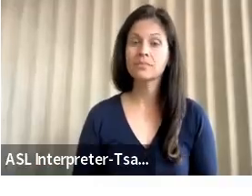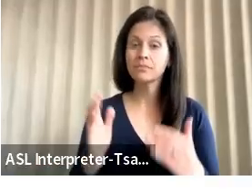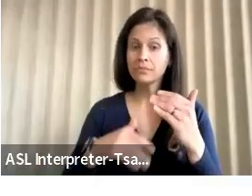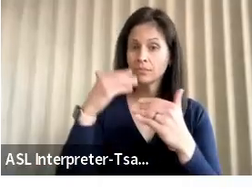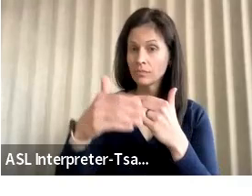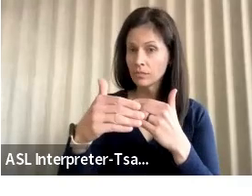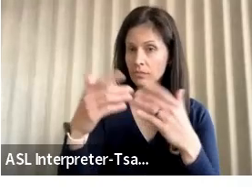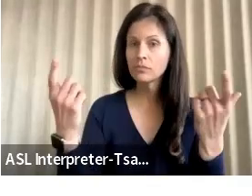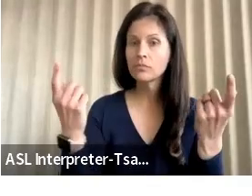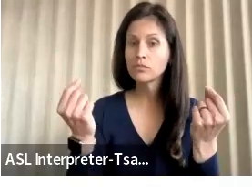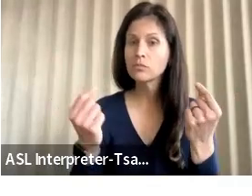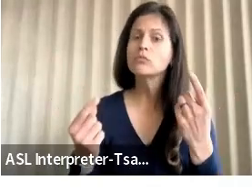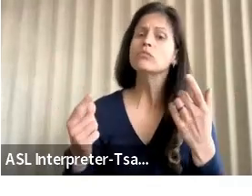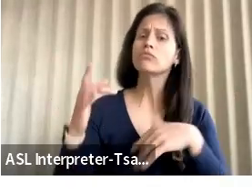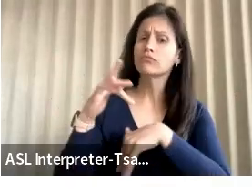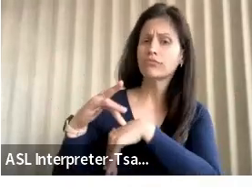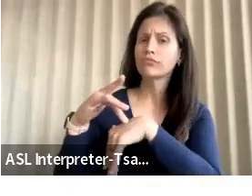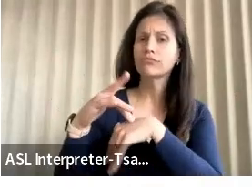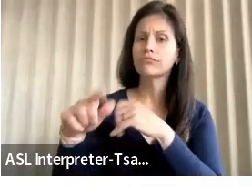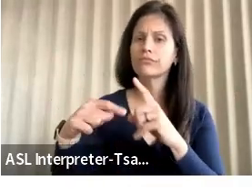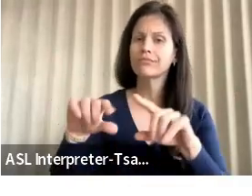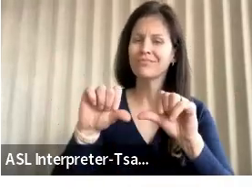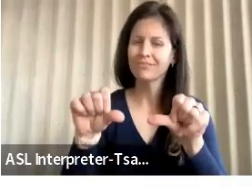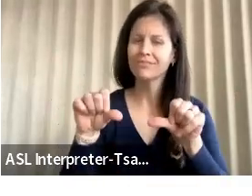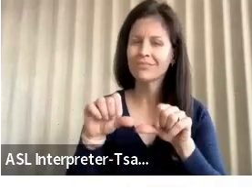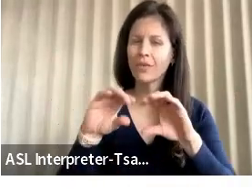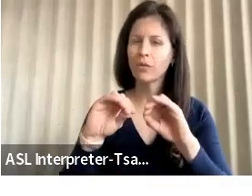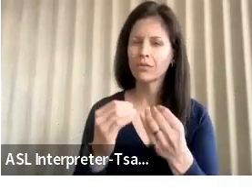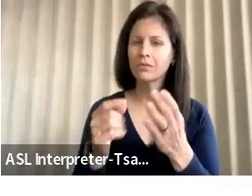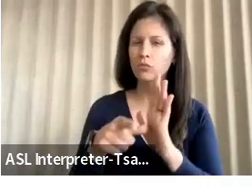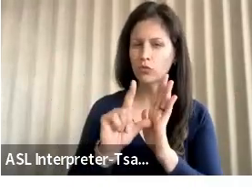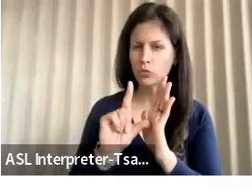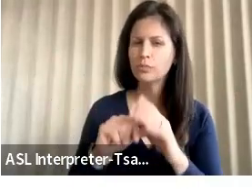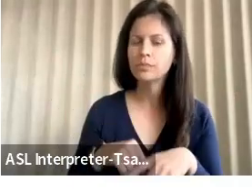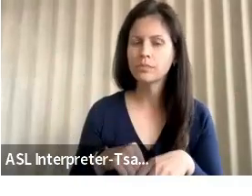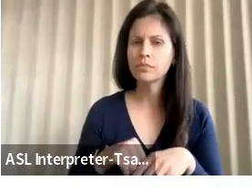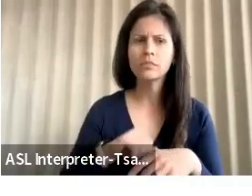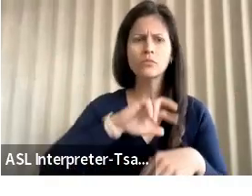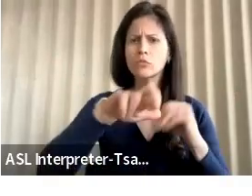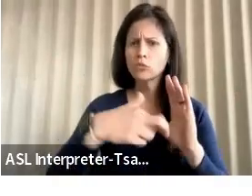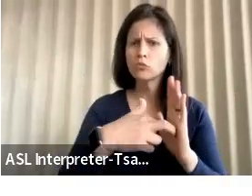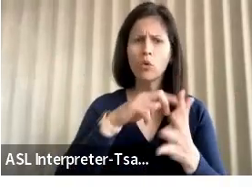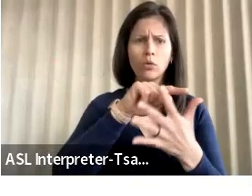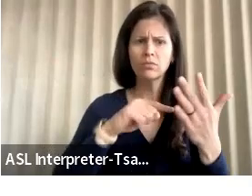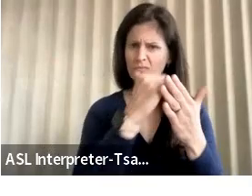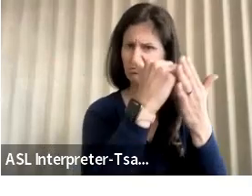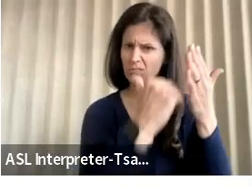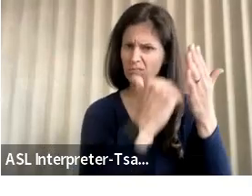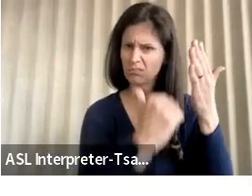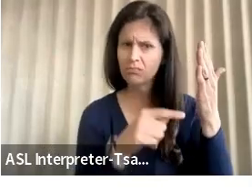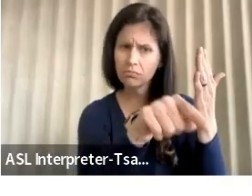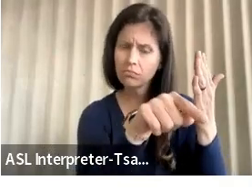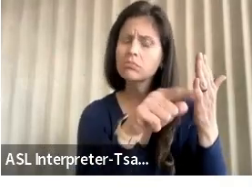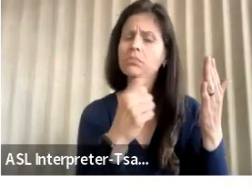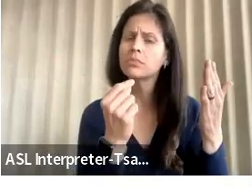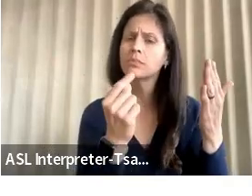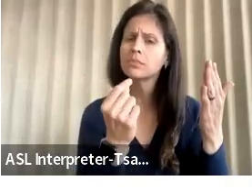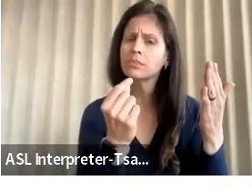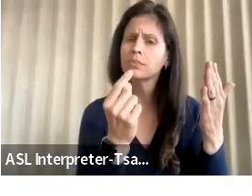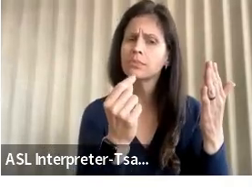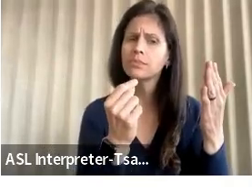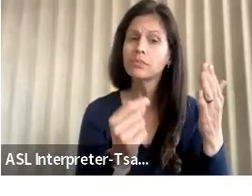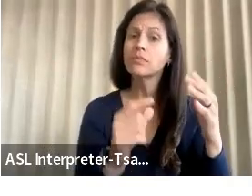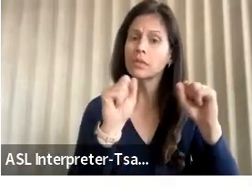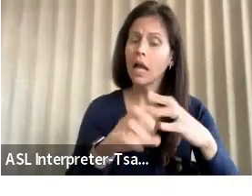Next, we will cover the area office review. All roles listed here may add information to the